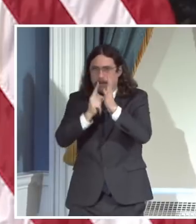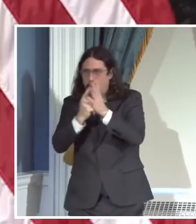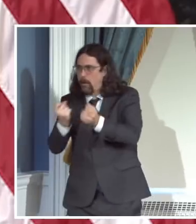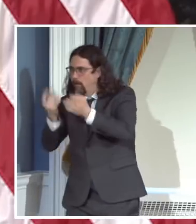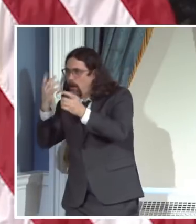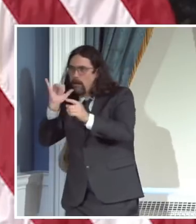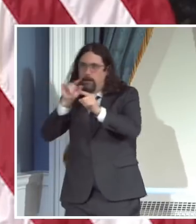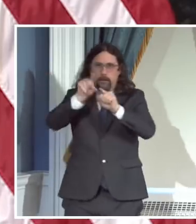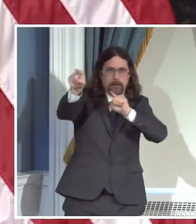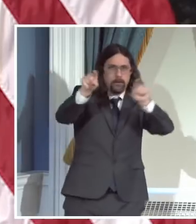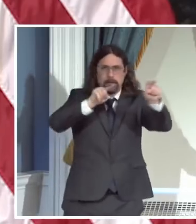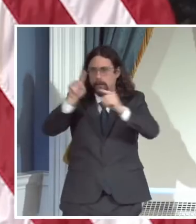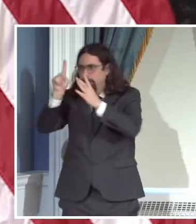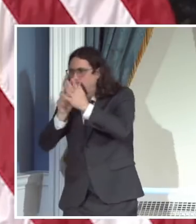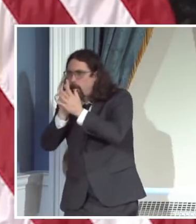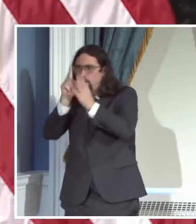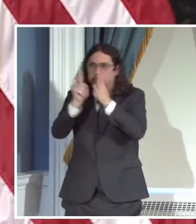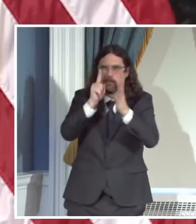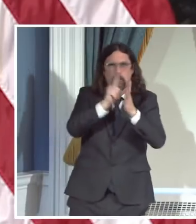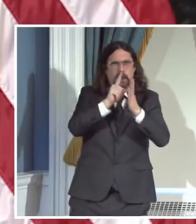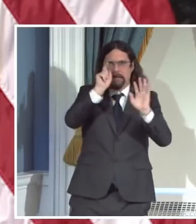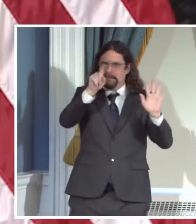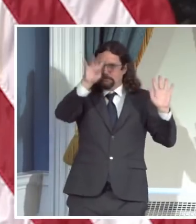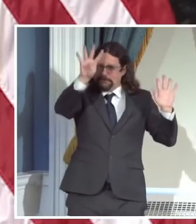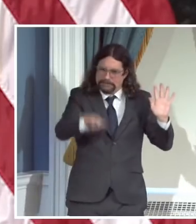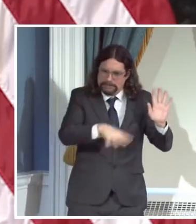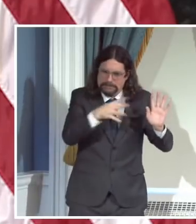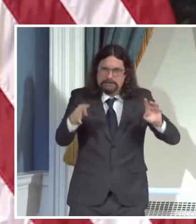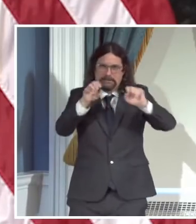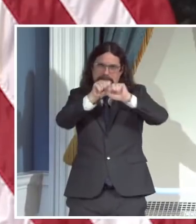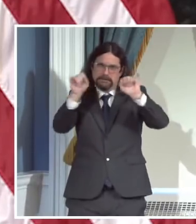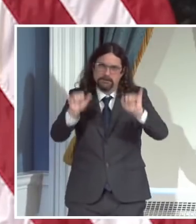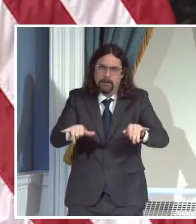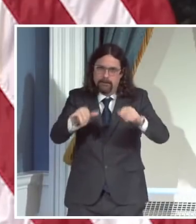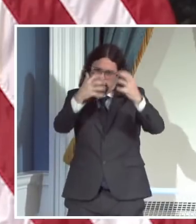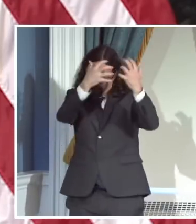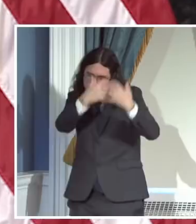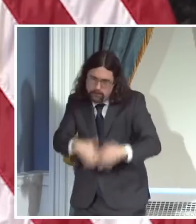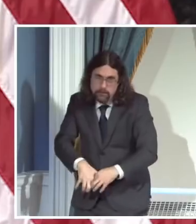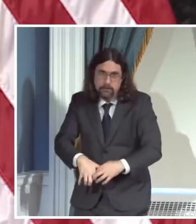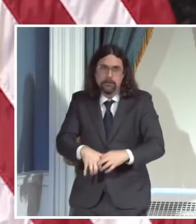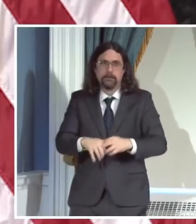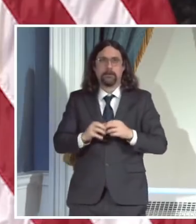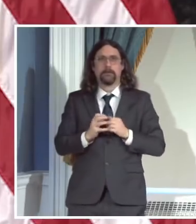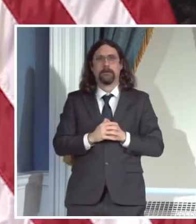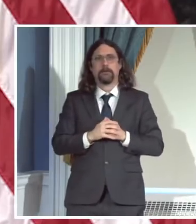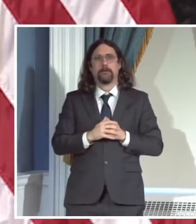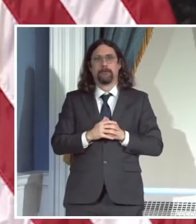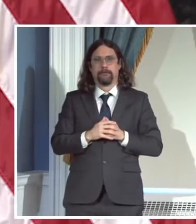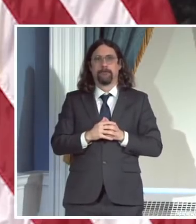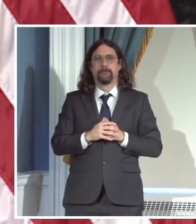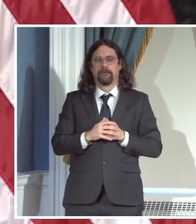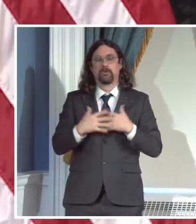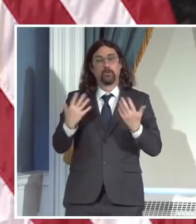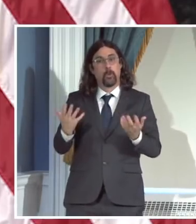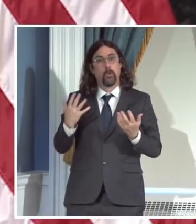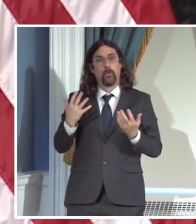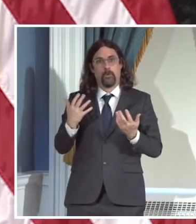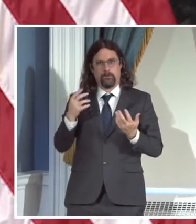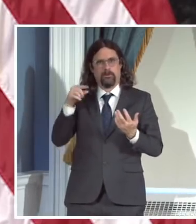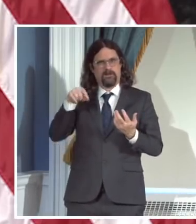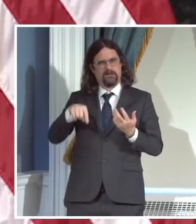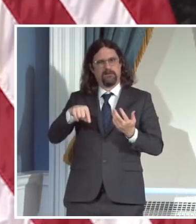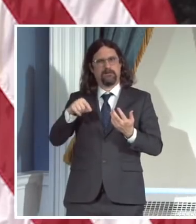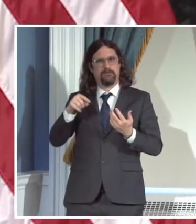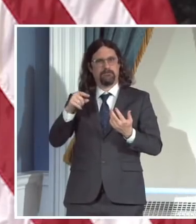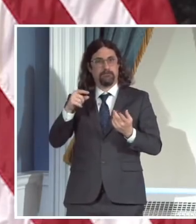shipments, and ensure that within each hospital the distribution is strong and smart. And of course, we are being honest. We've always